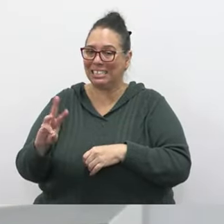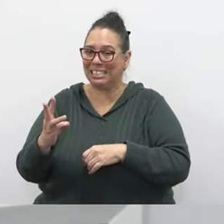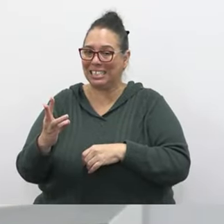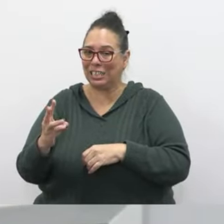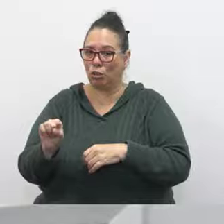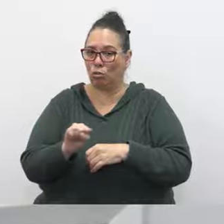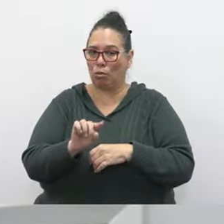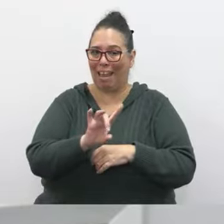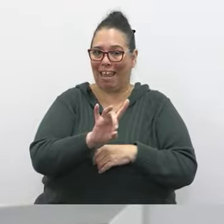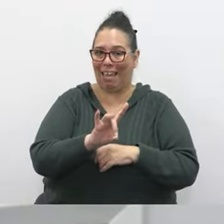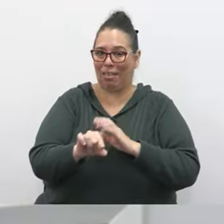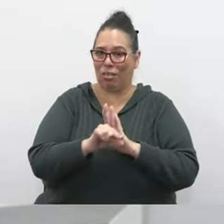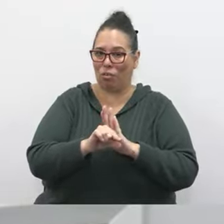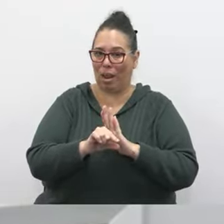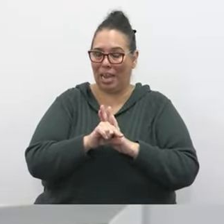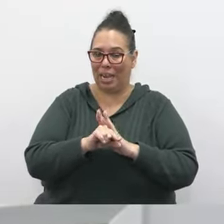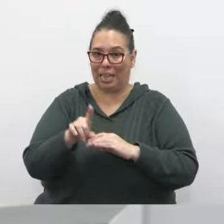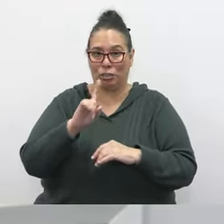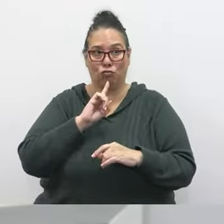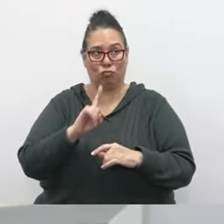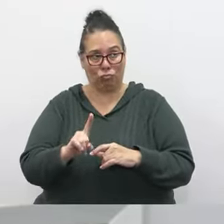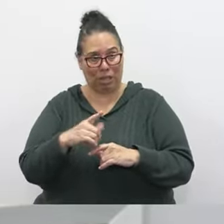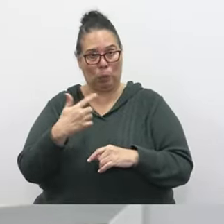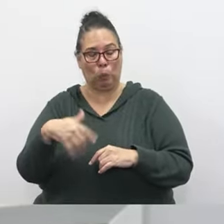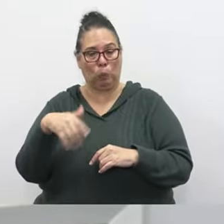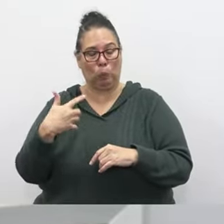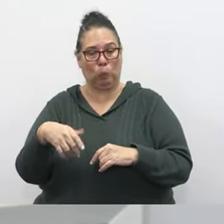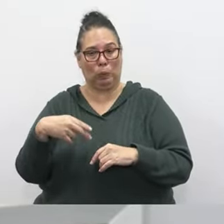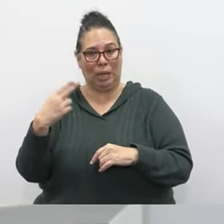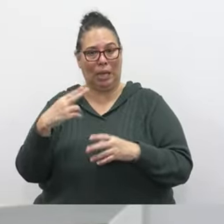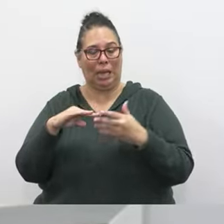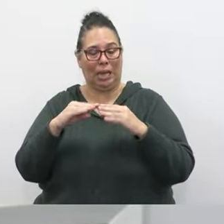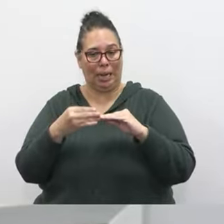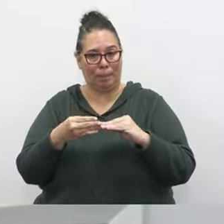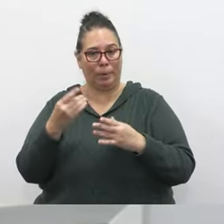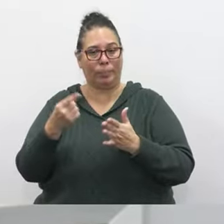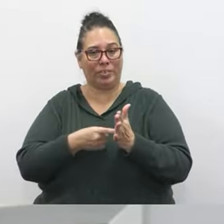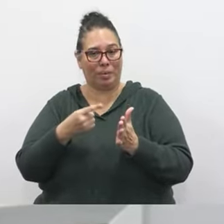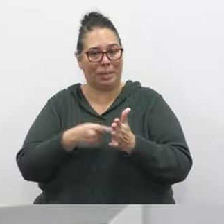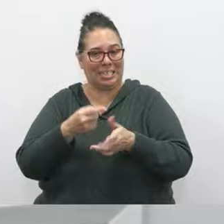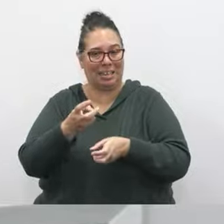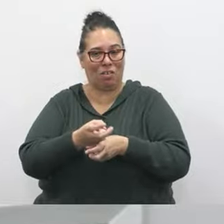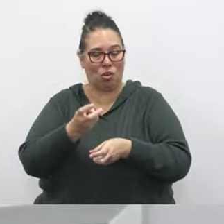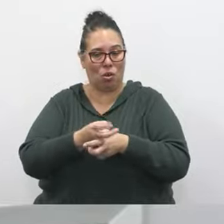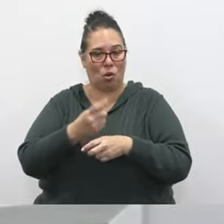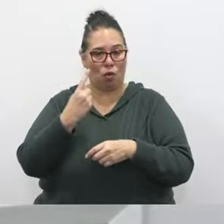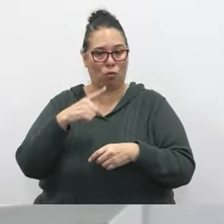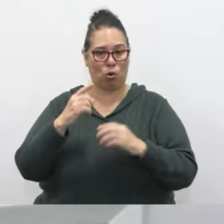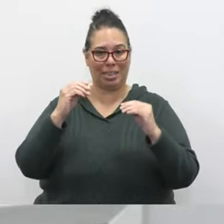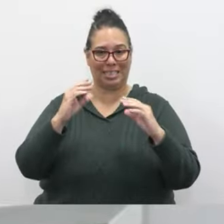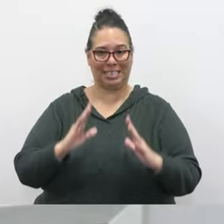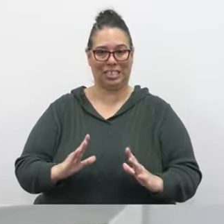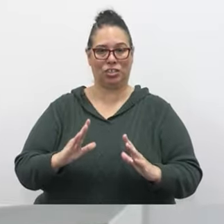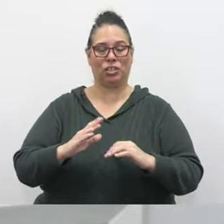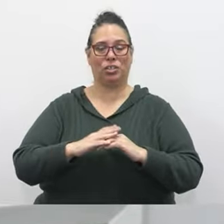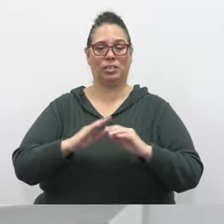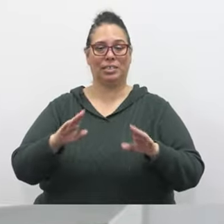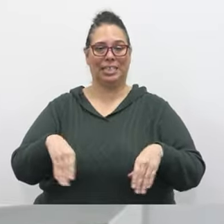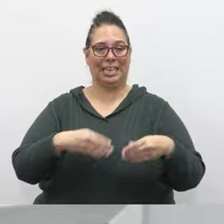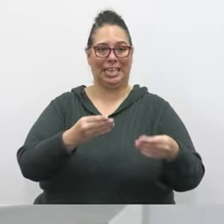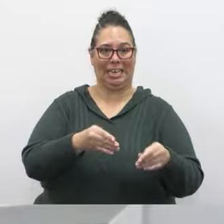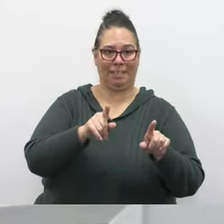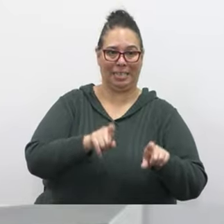which is actually a really noteworthy number. It is sometimes difficult for our teachers in the window to give the